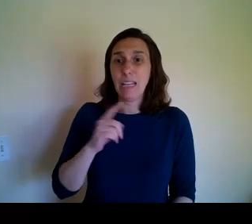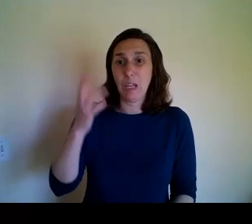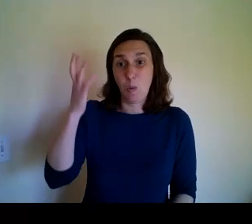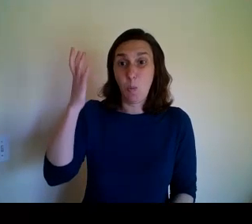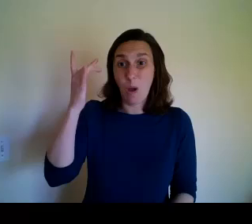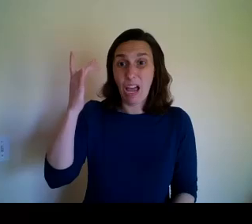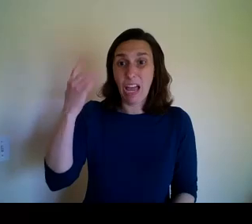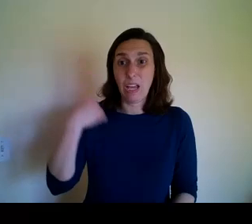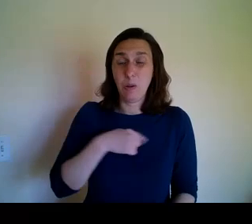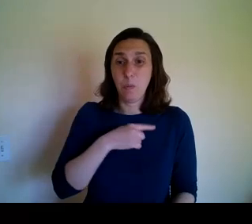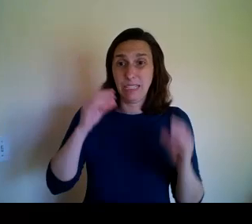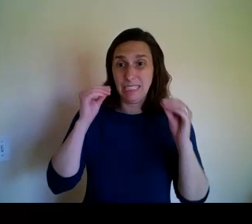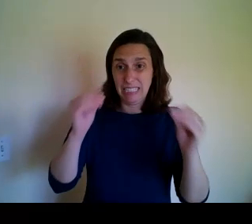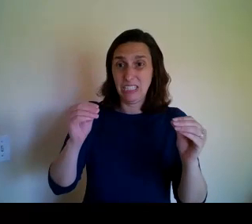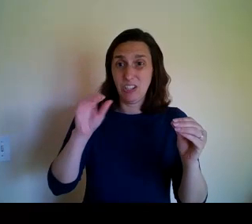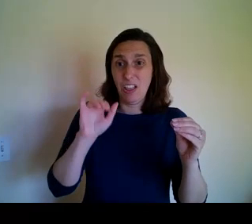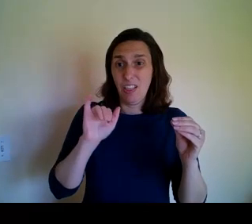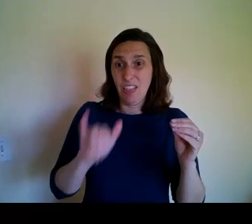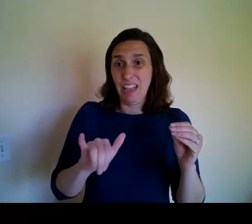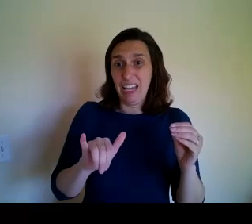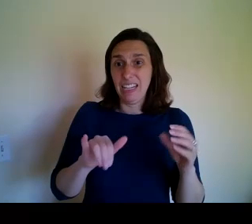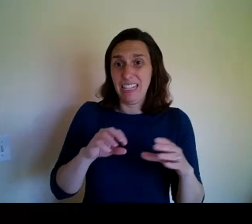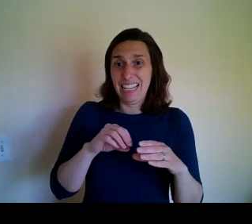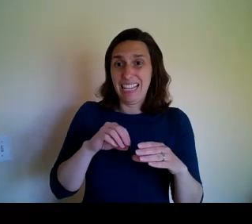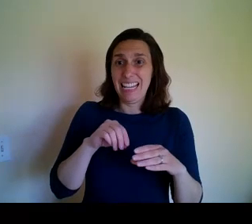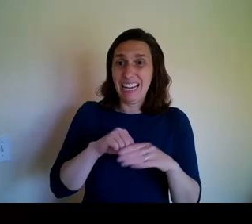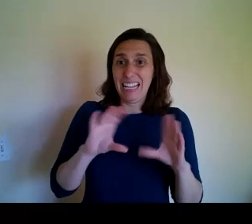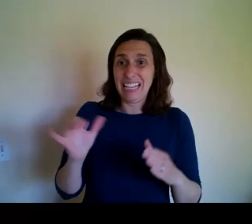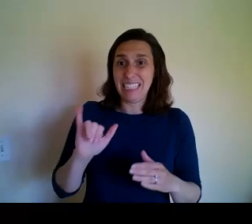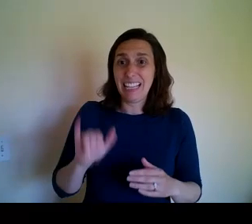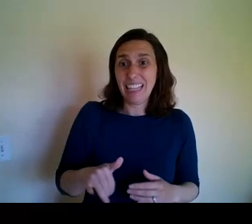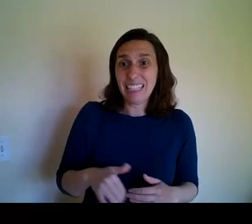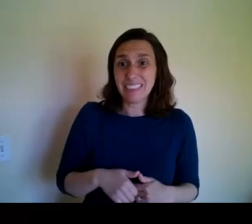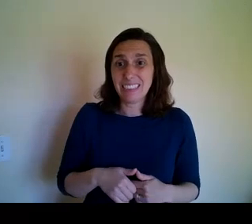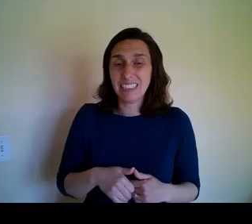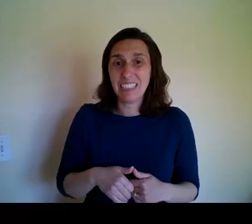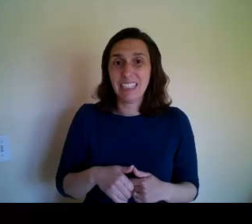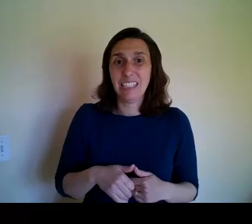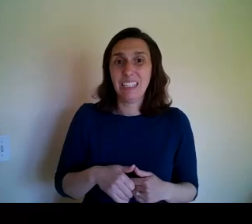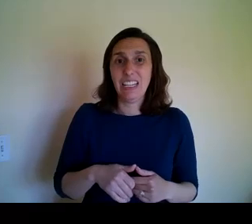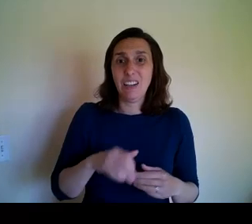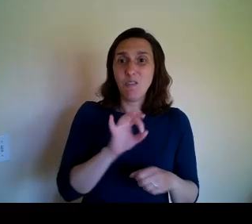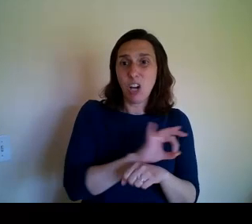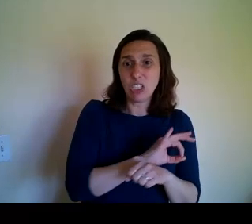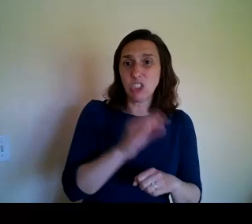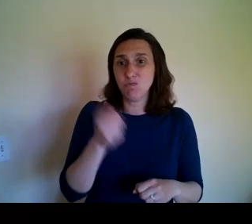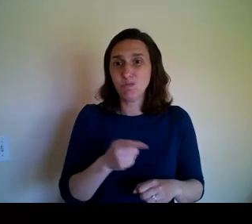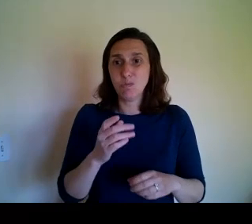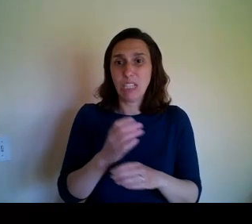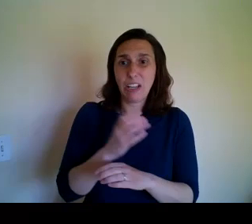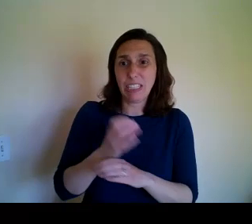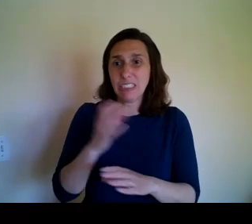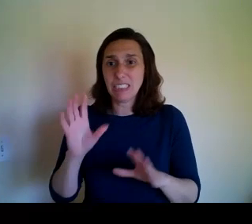a functions/algebra class. Is if you take no other mathematics, you're going to be dealing with exponentials